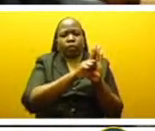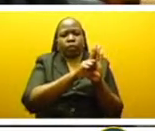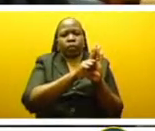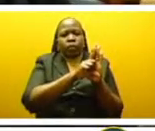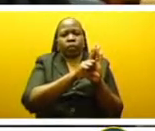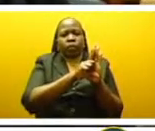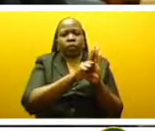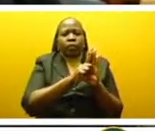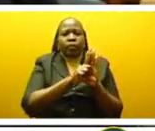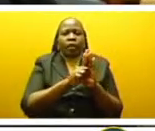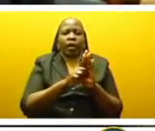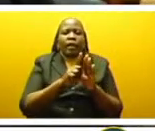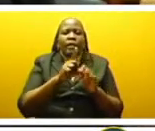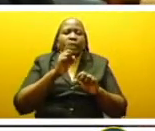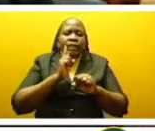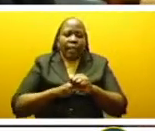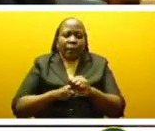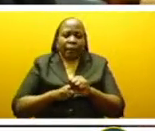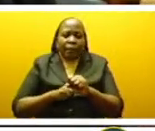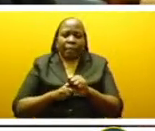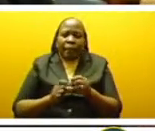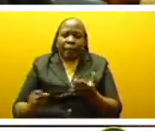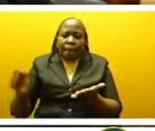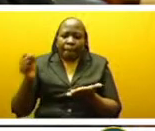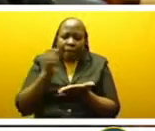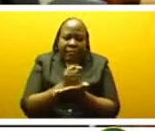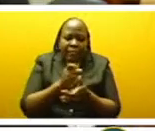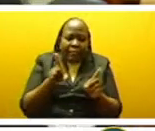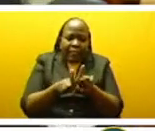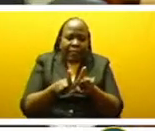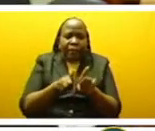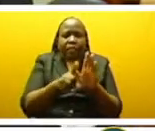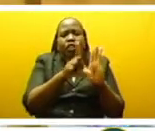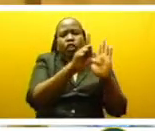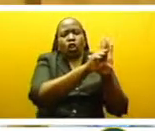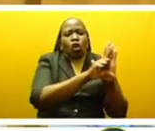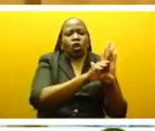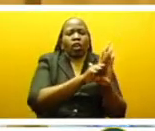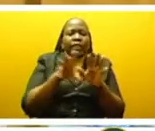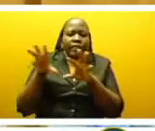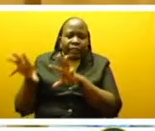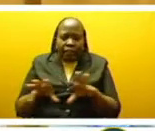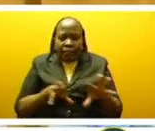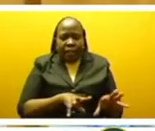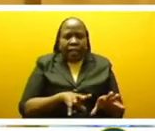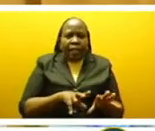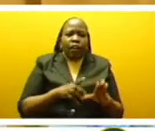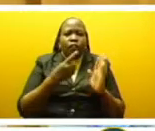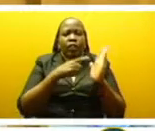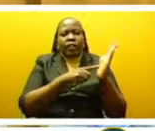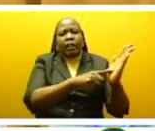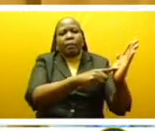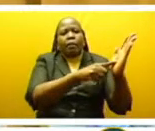when the replacing statute itself suffers the same fate, in the BBI case.